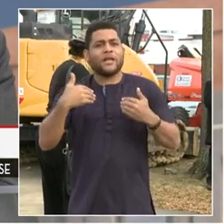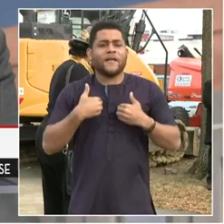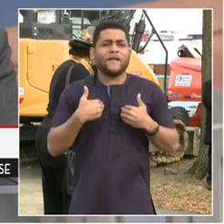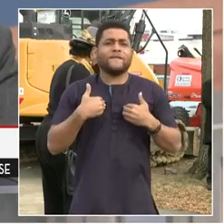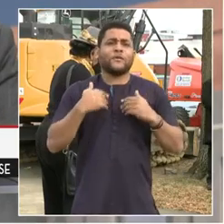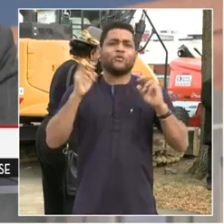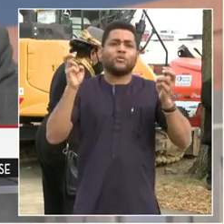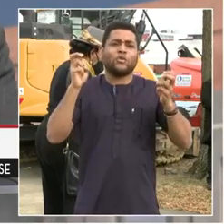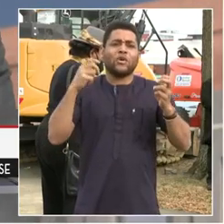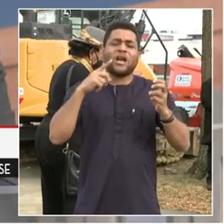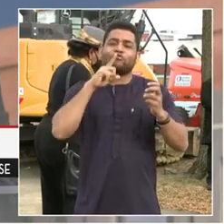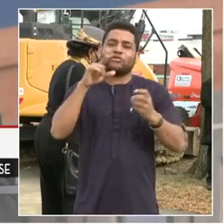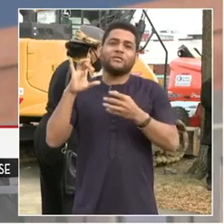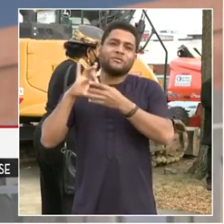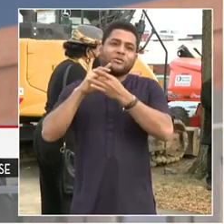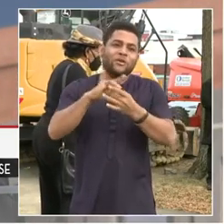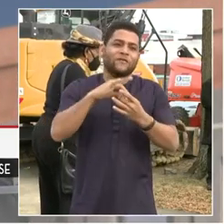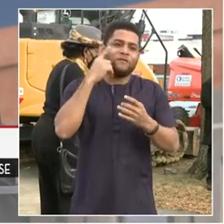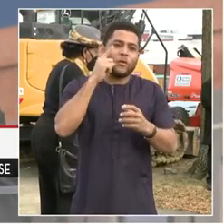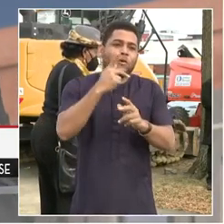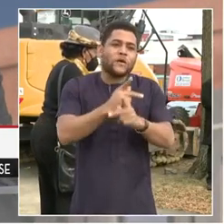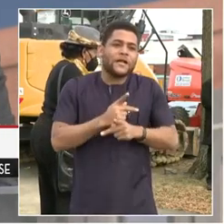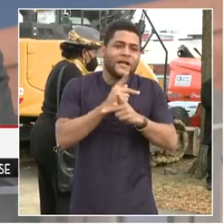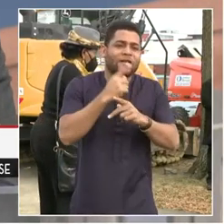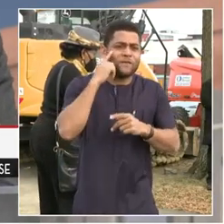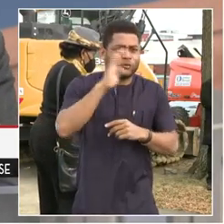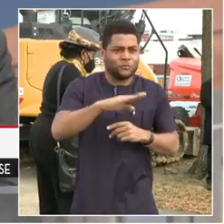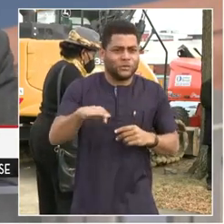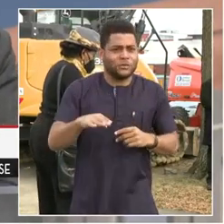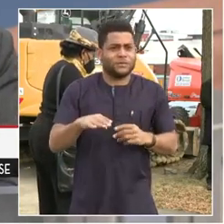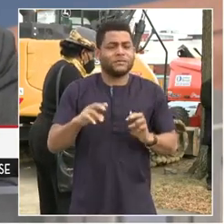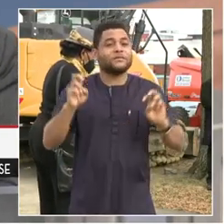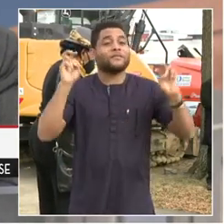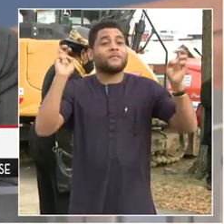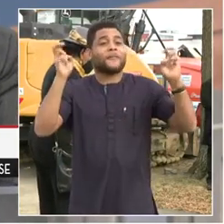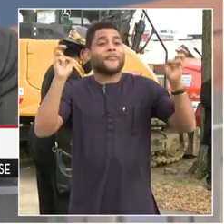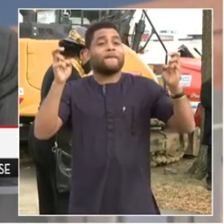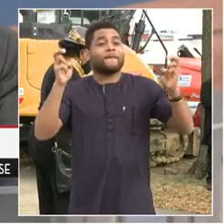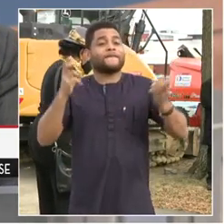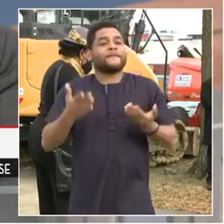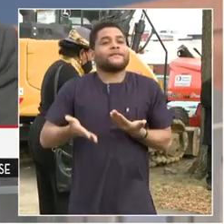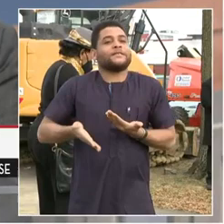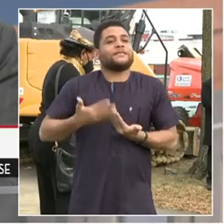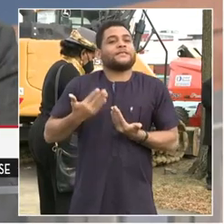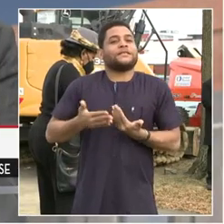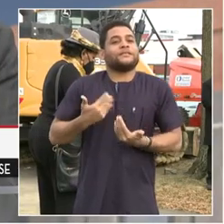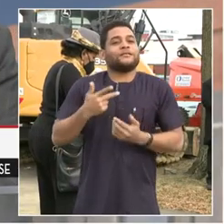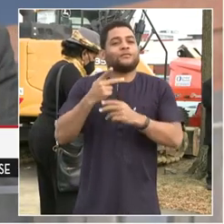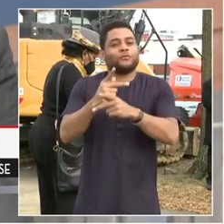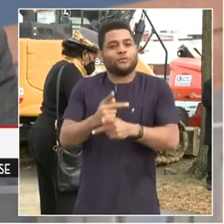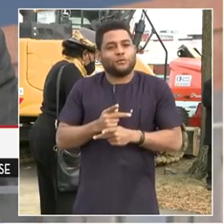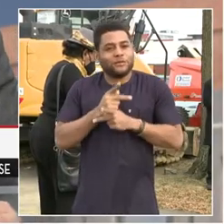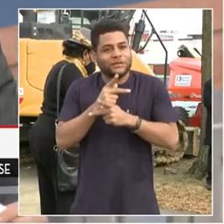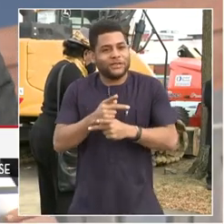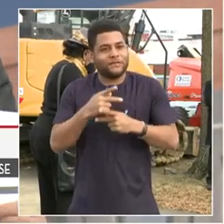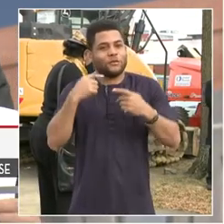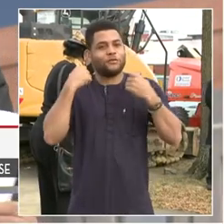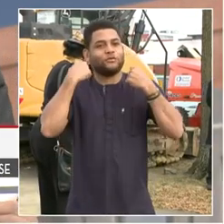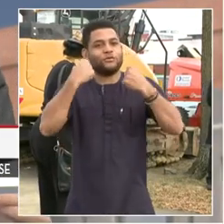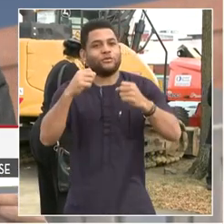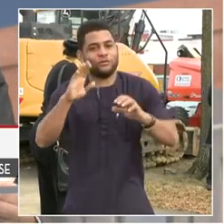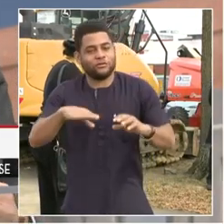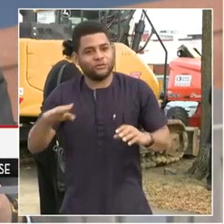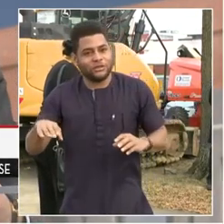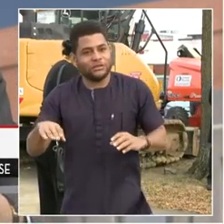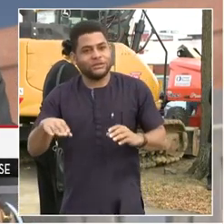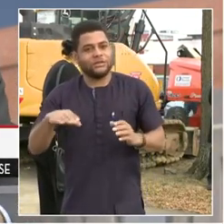it's easier to build strong children than to repair broken men. We have the opportunity to do that